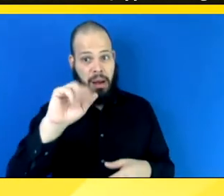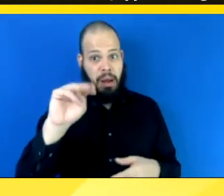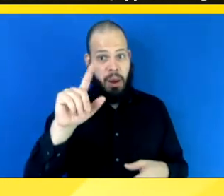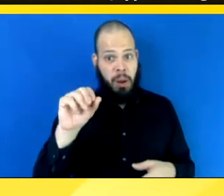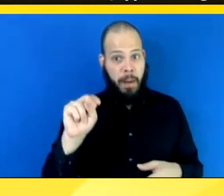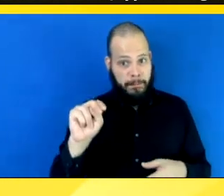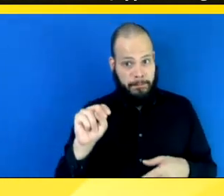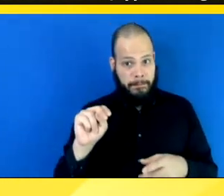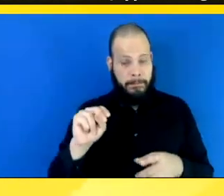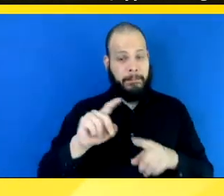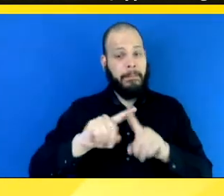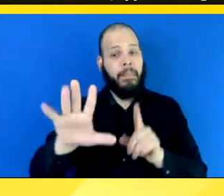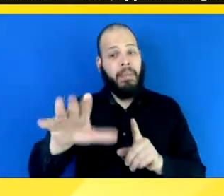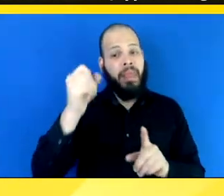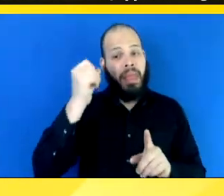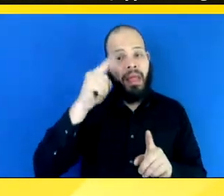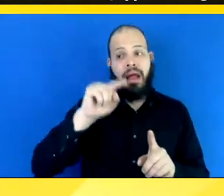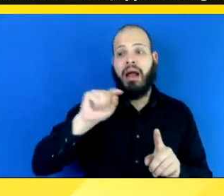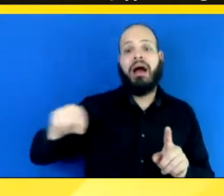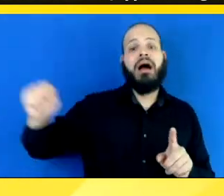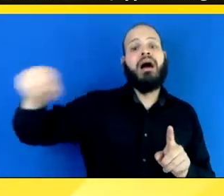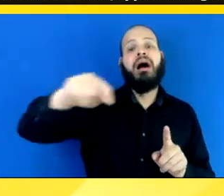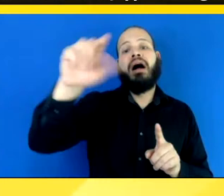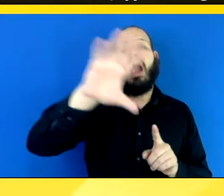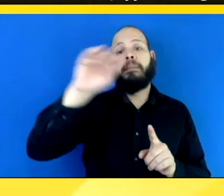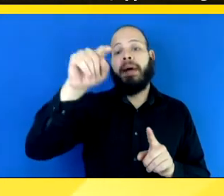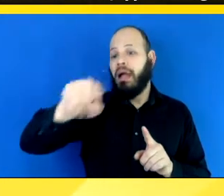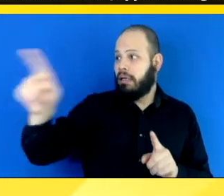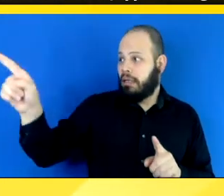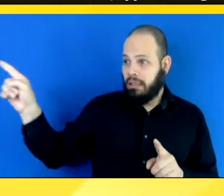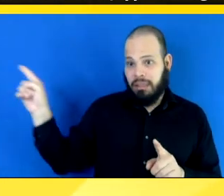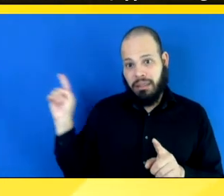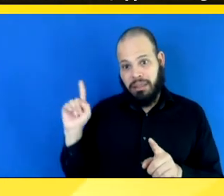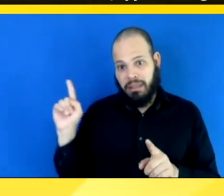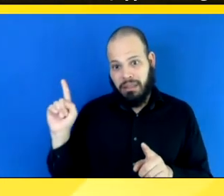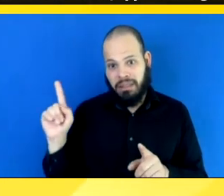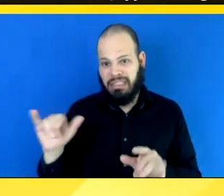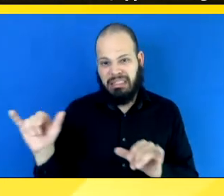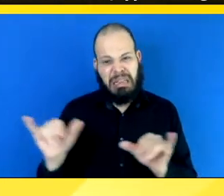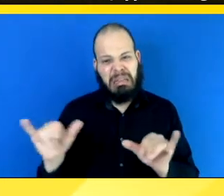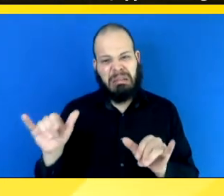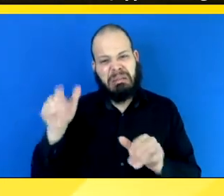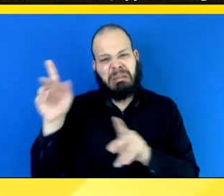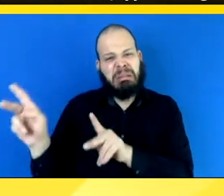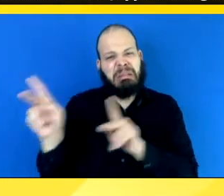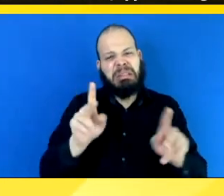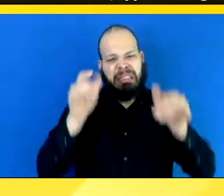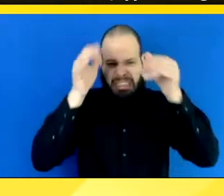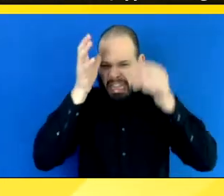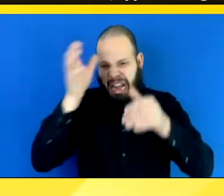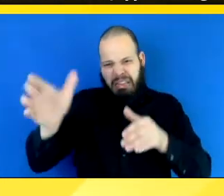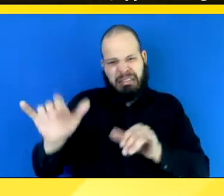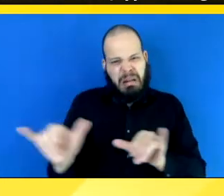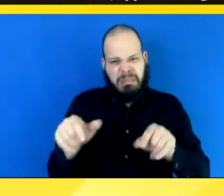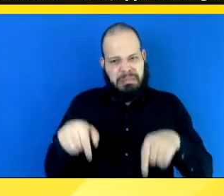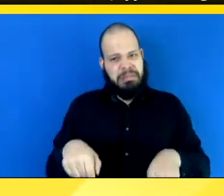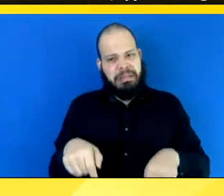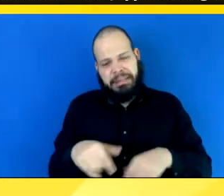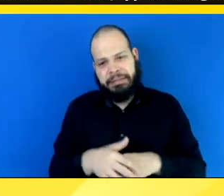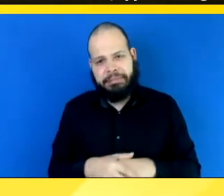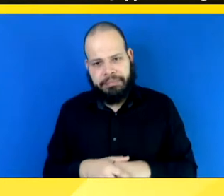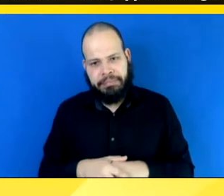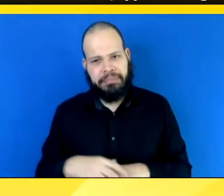their workers the way they should be. We have to not settle for what has been given to us,